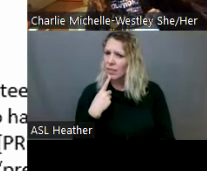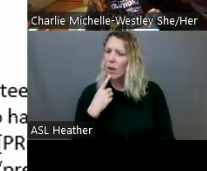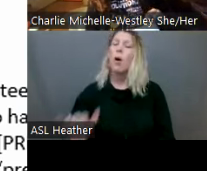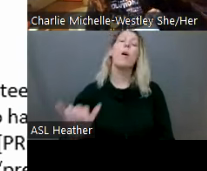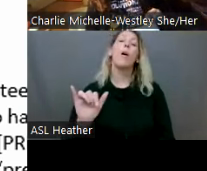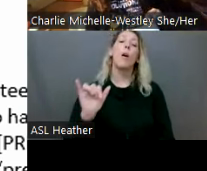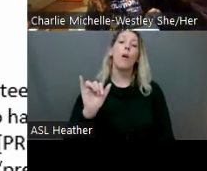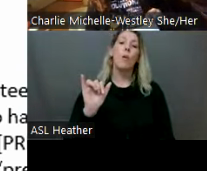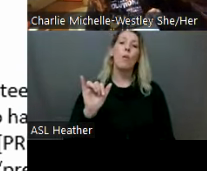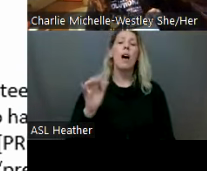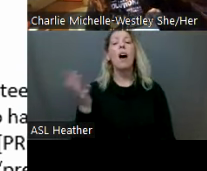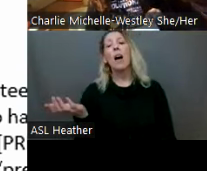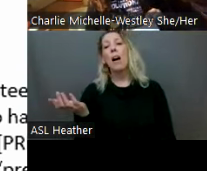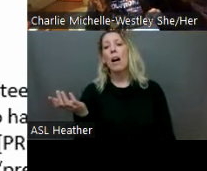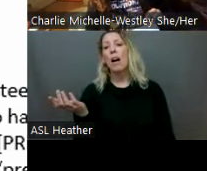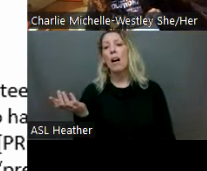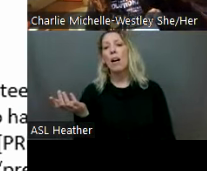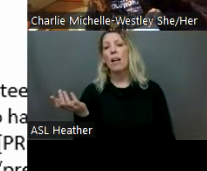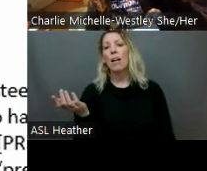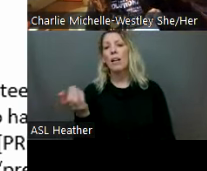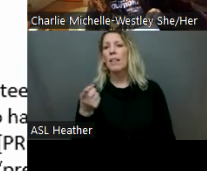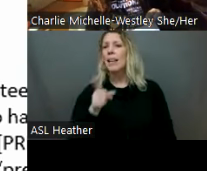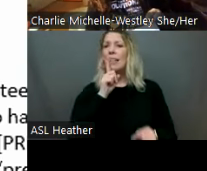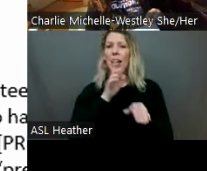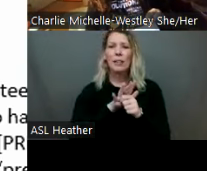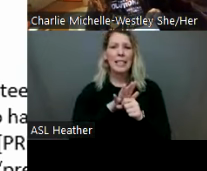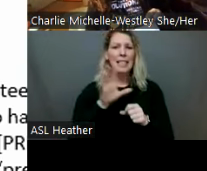Oh, PPA guarantees